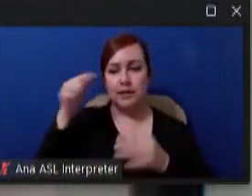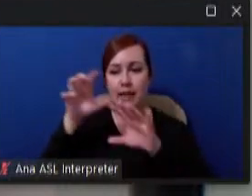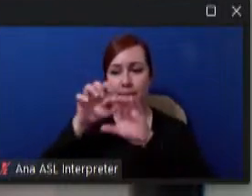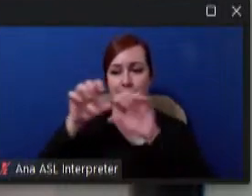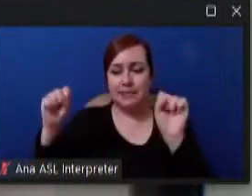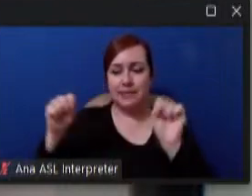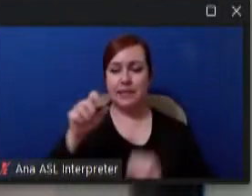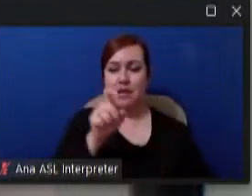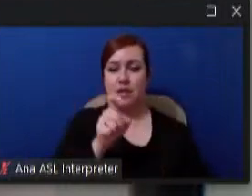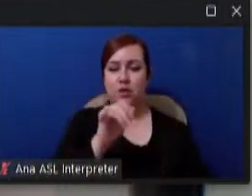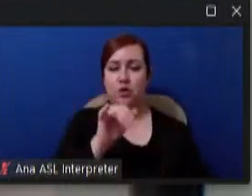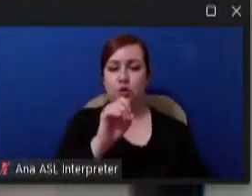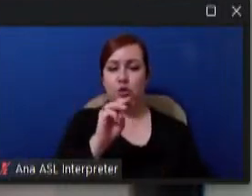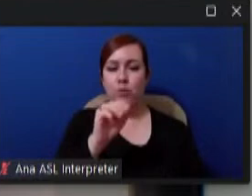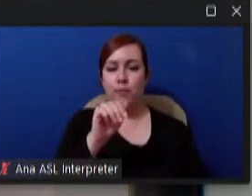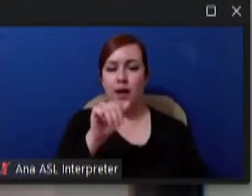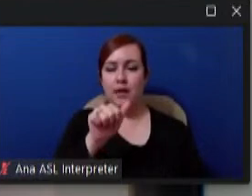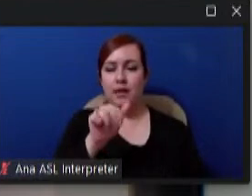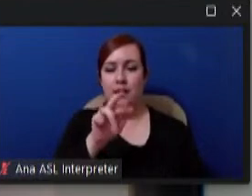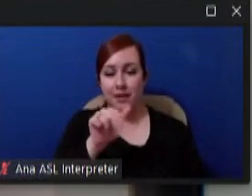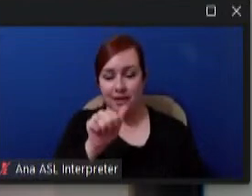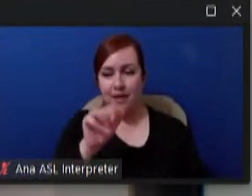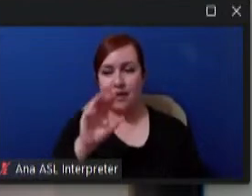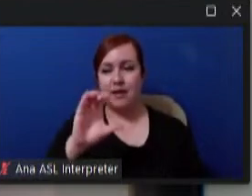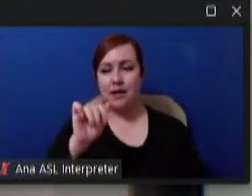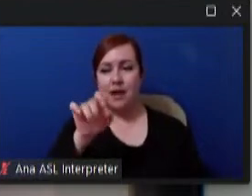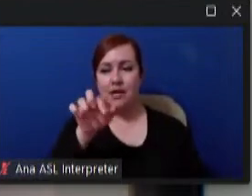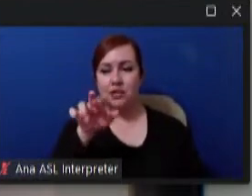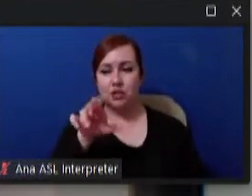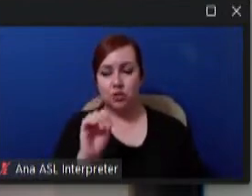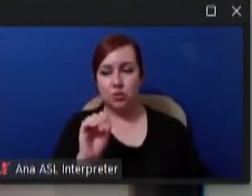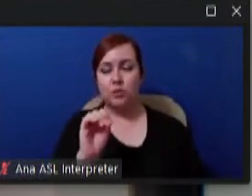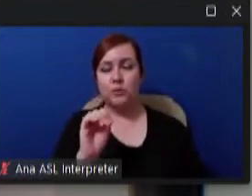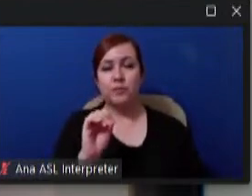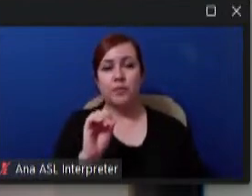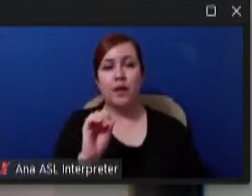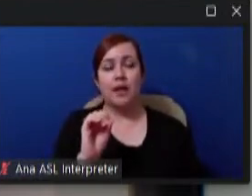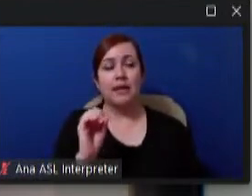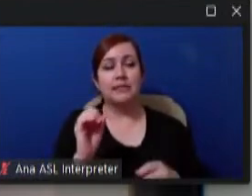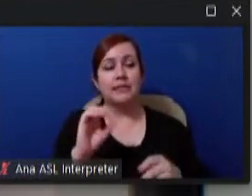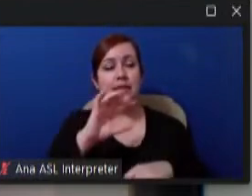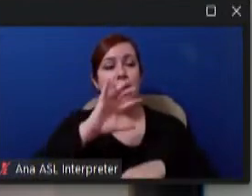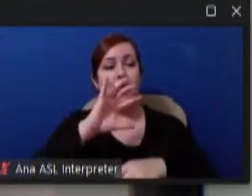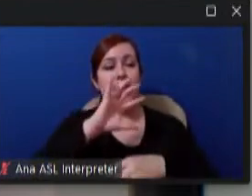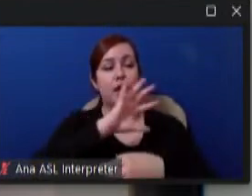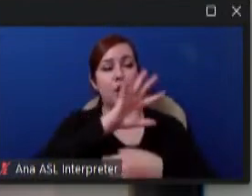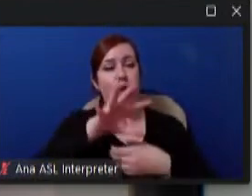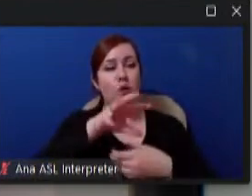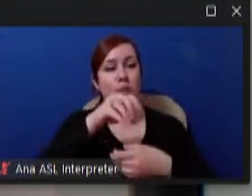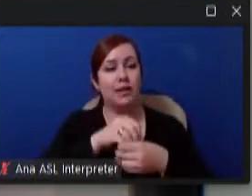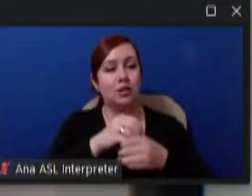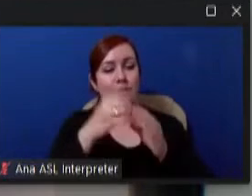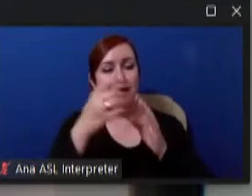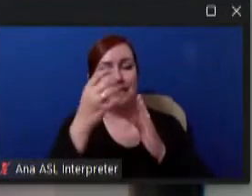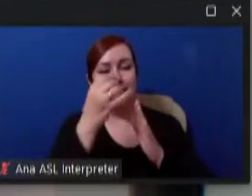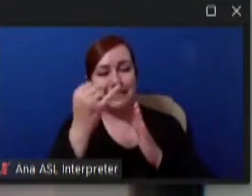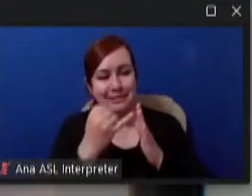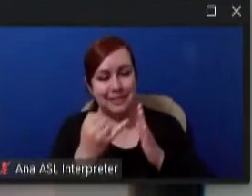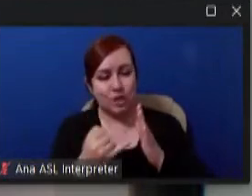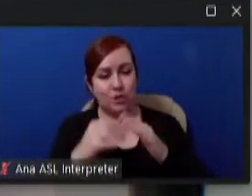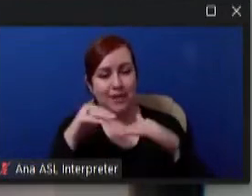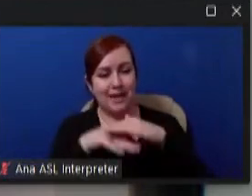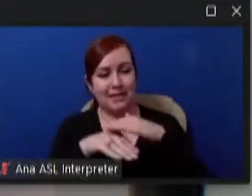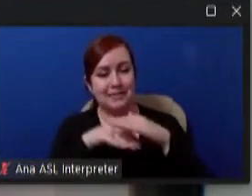children that is being planned by our President, Xiomara Castro, we are incorporating the design